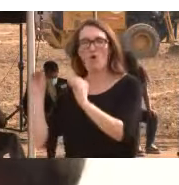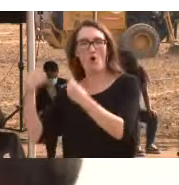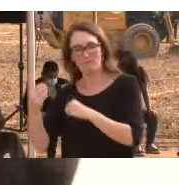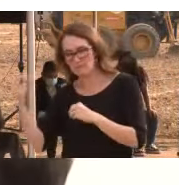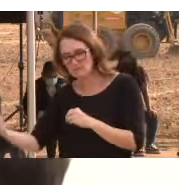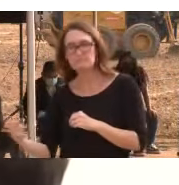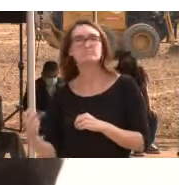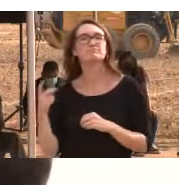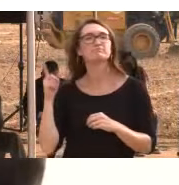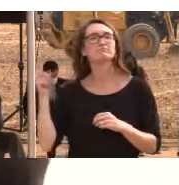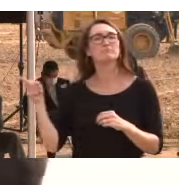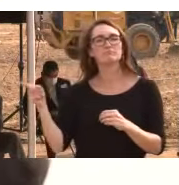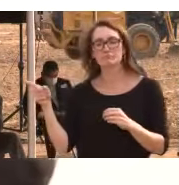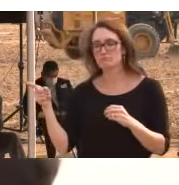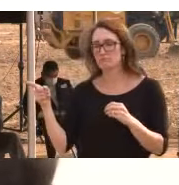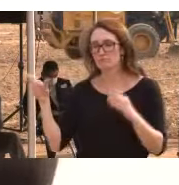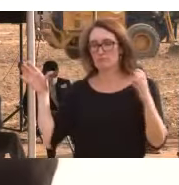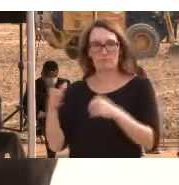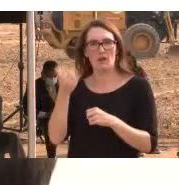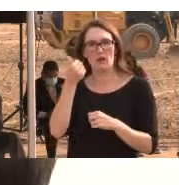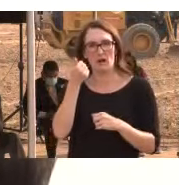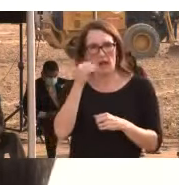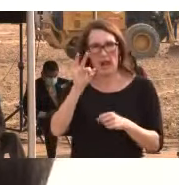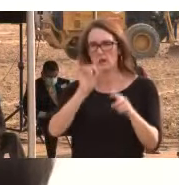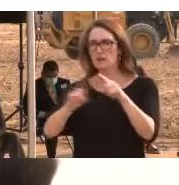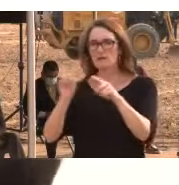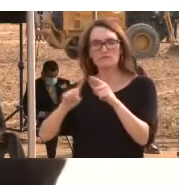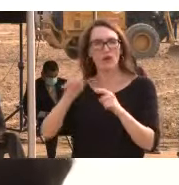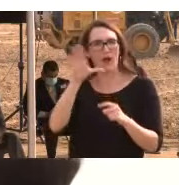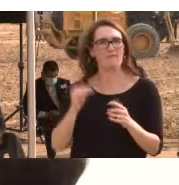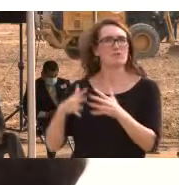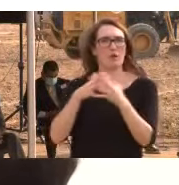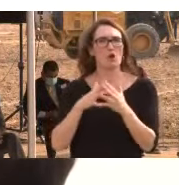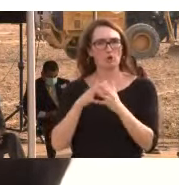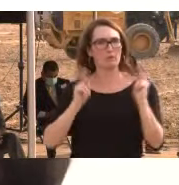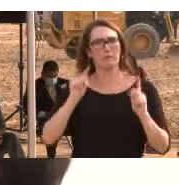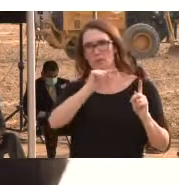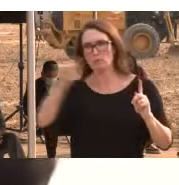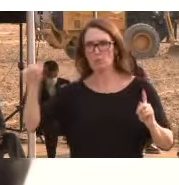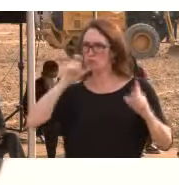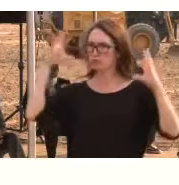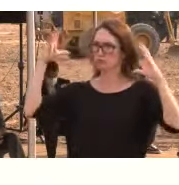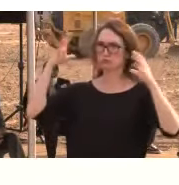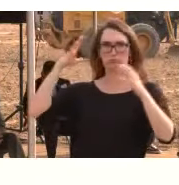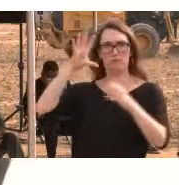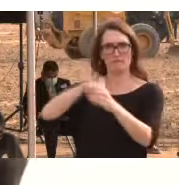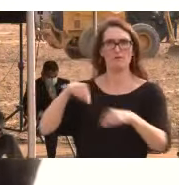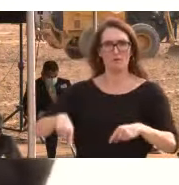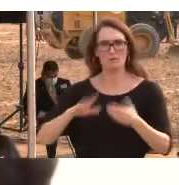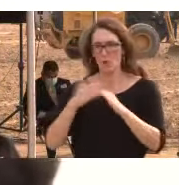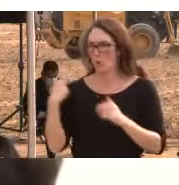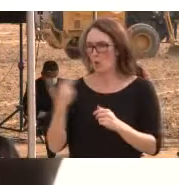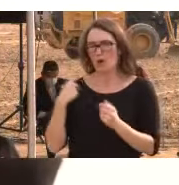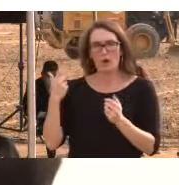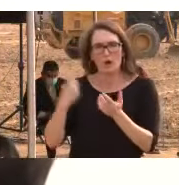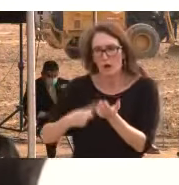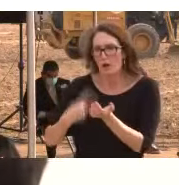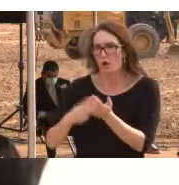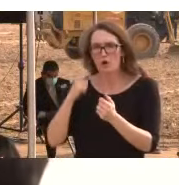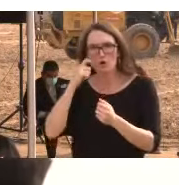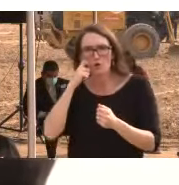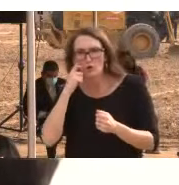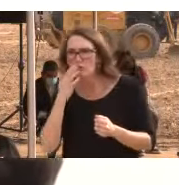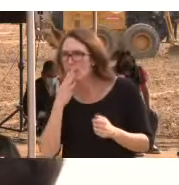and he brought together 19 African-American community members, and probably we had talked about a lot of racial issues, a lot of issues,